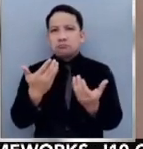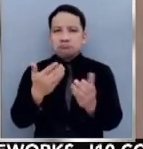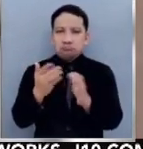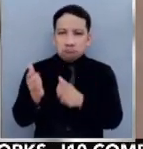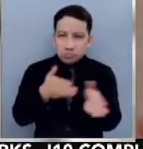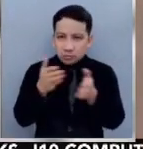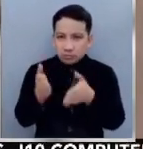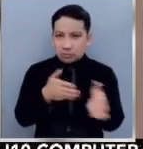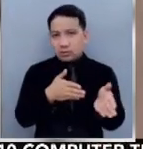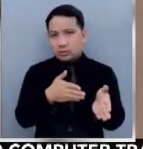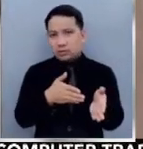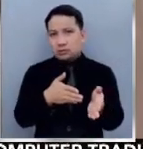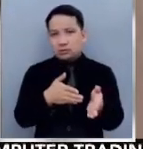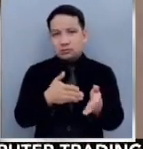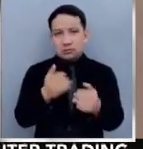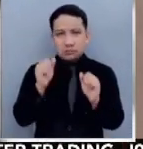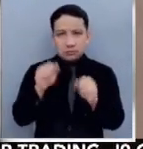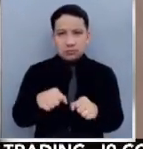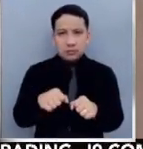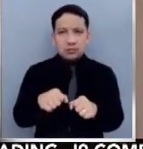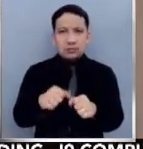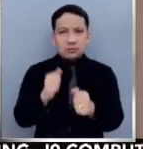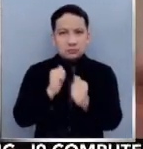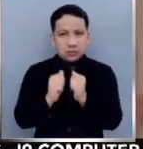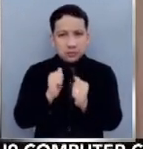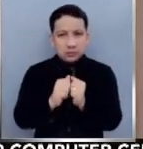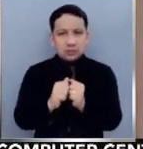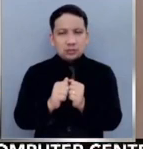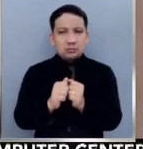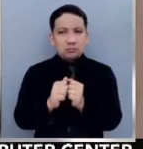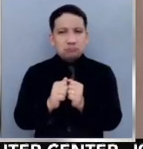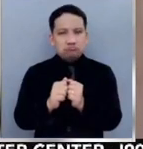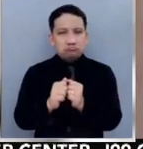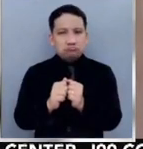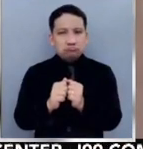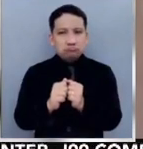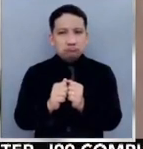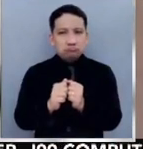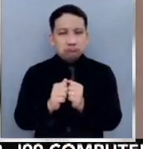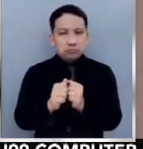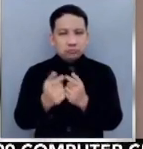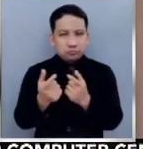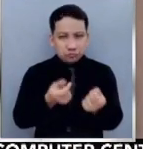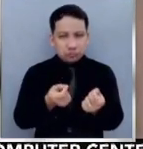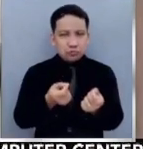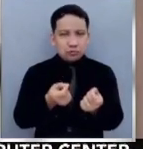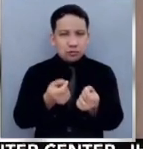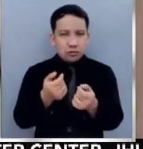unit, it means the helicopters, that it's ready to be delivered.